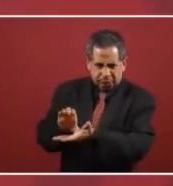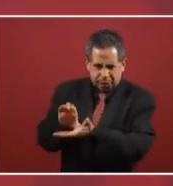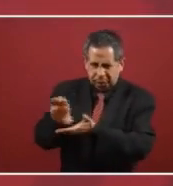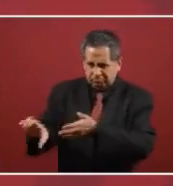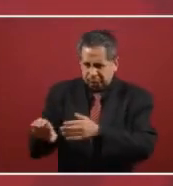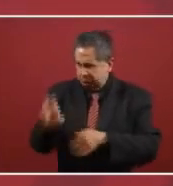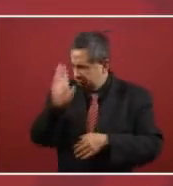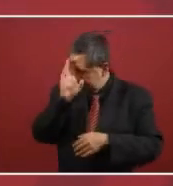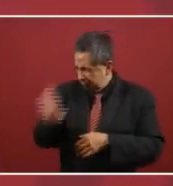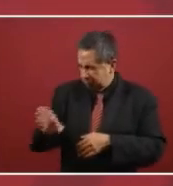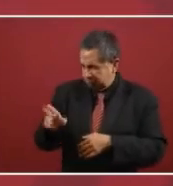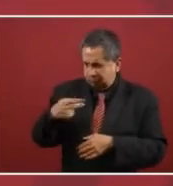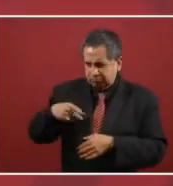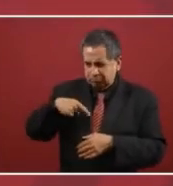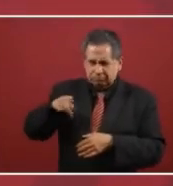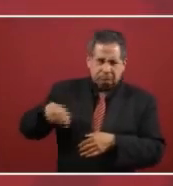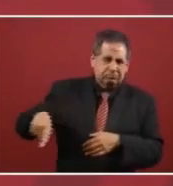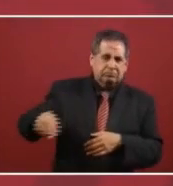directly